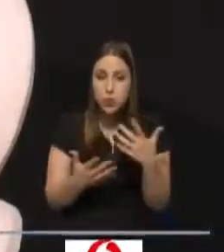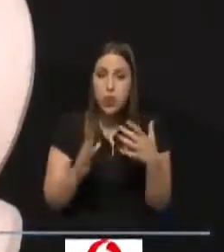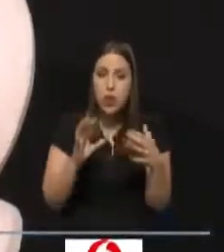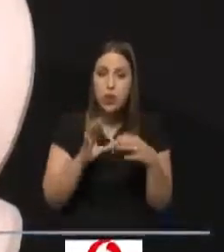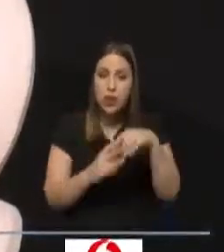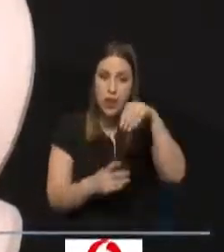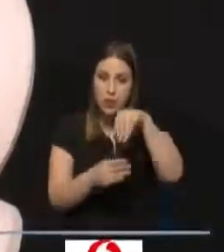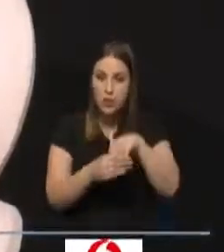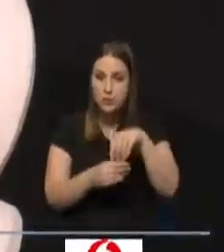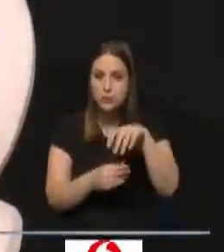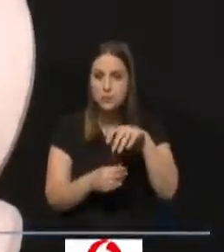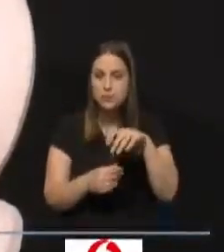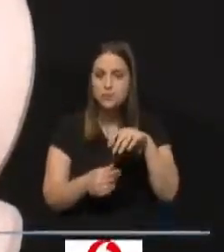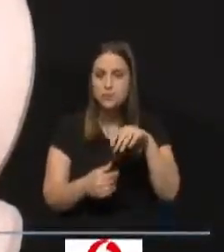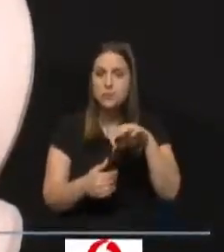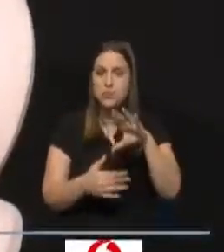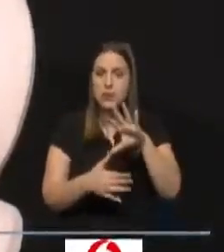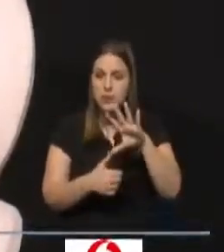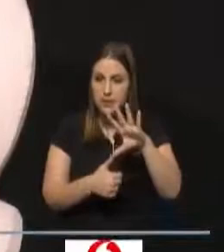from the viewpoint